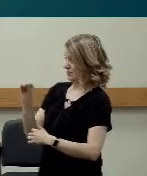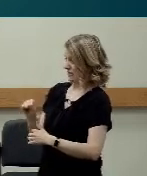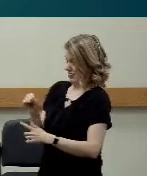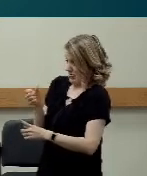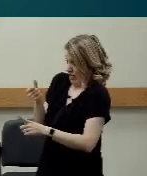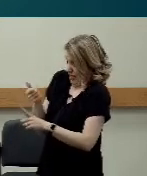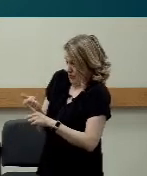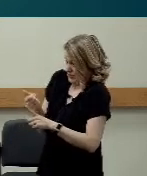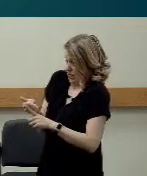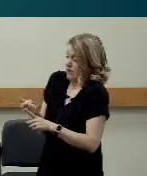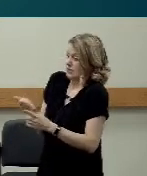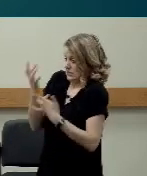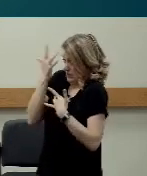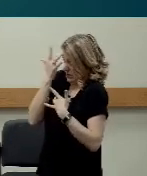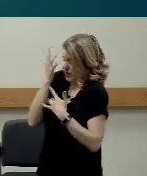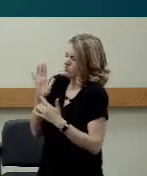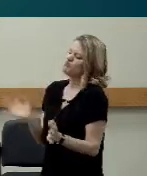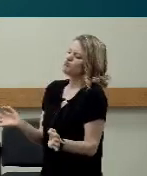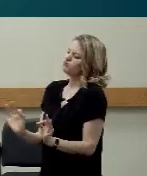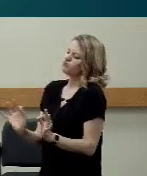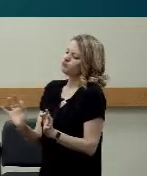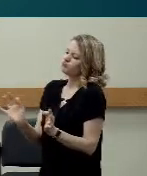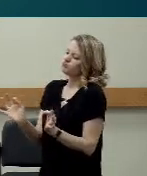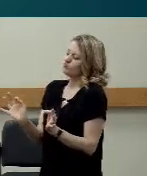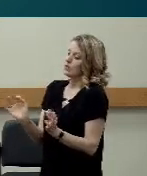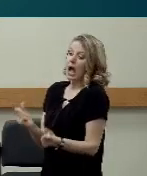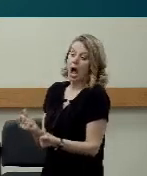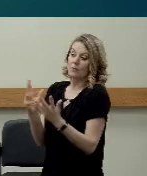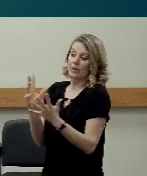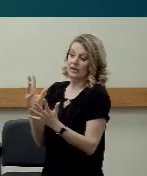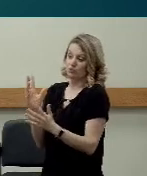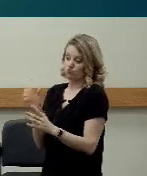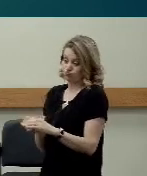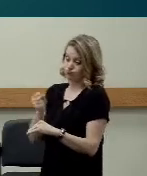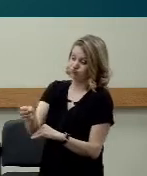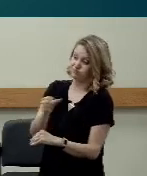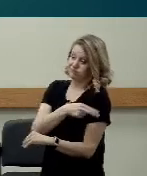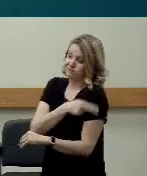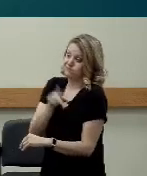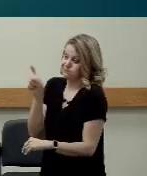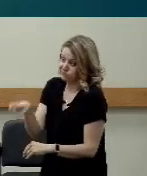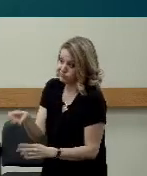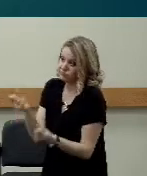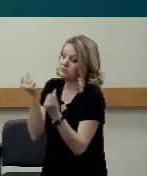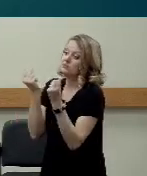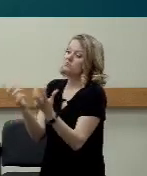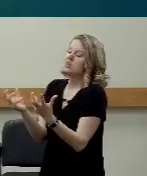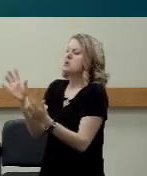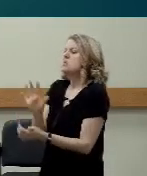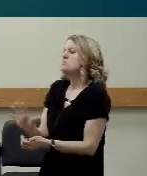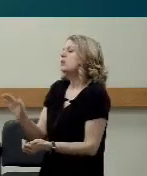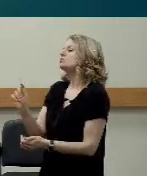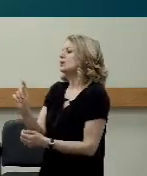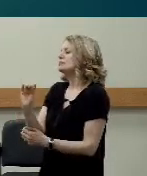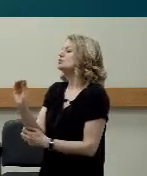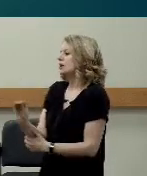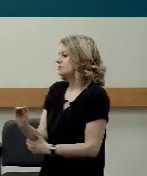would have mild symptoms. The hospitalization rate at this early point was estimated to be at